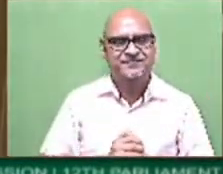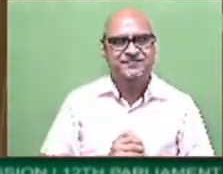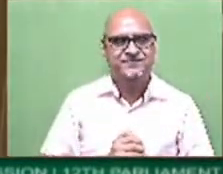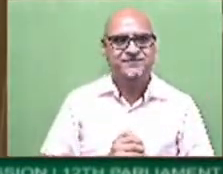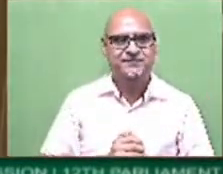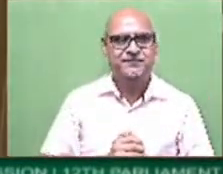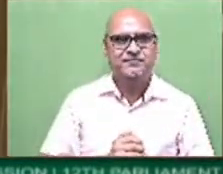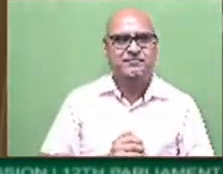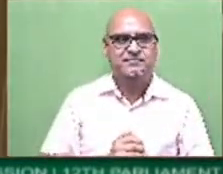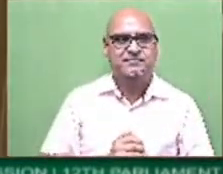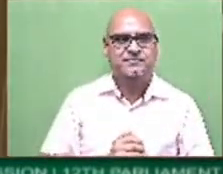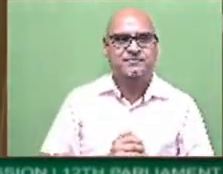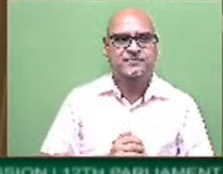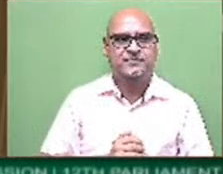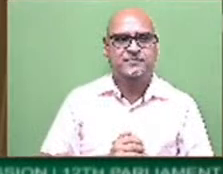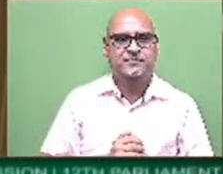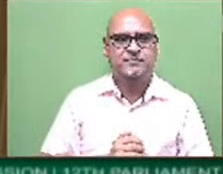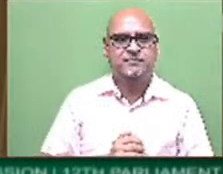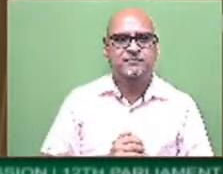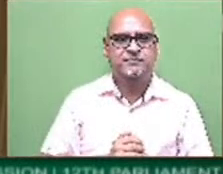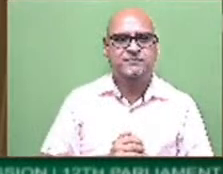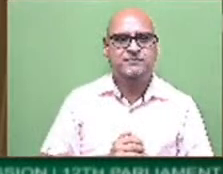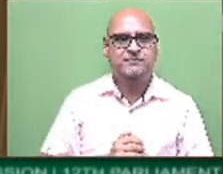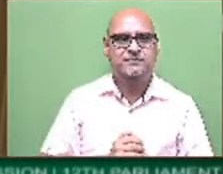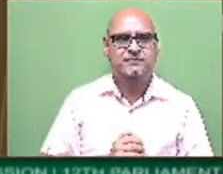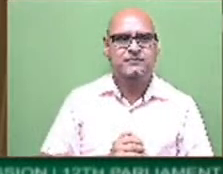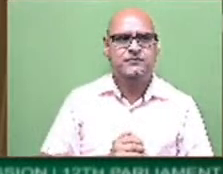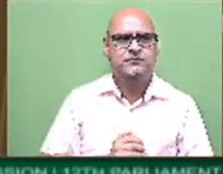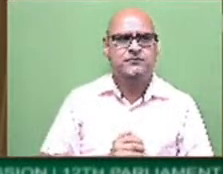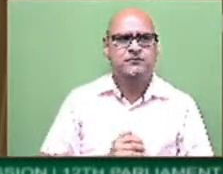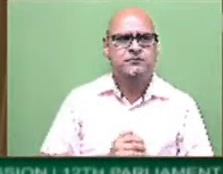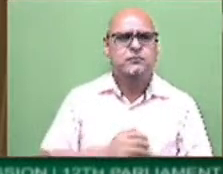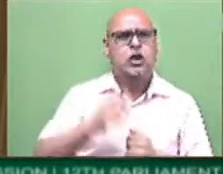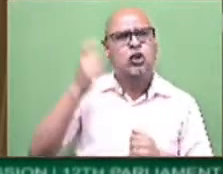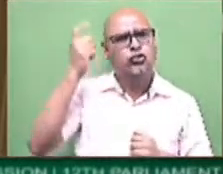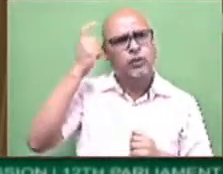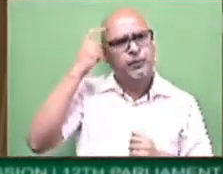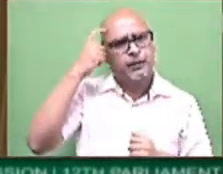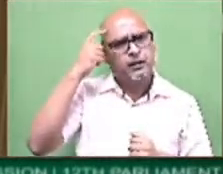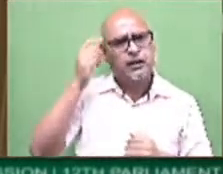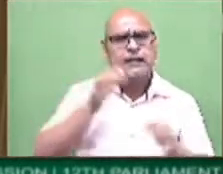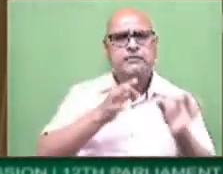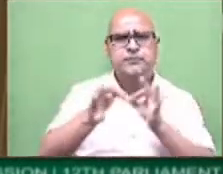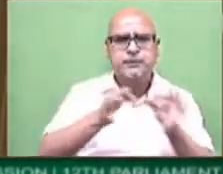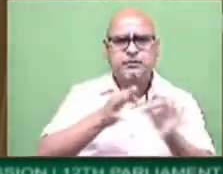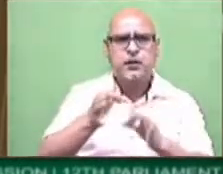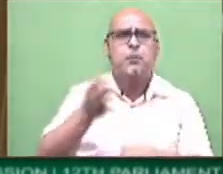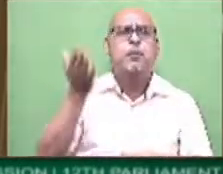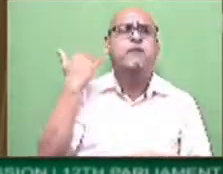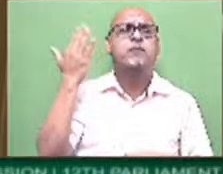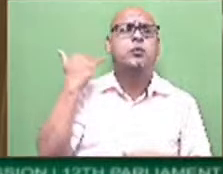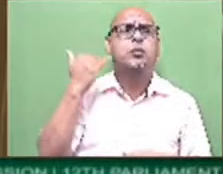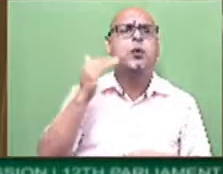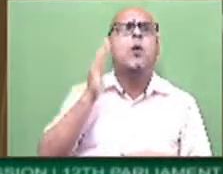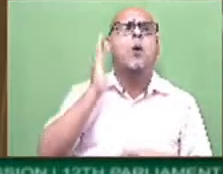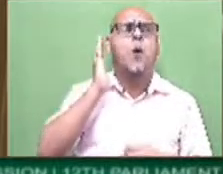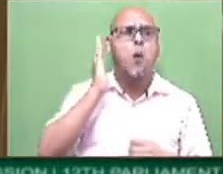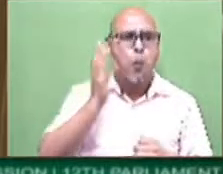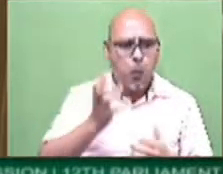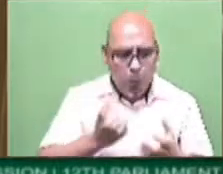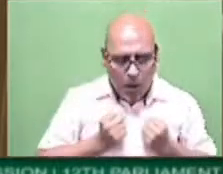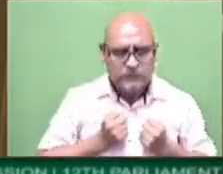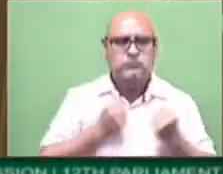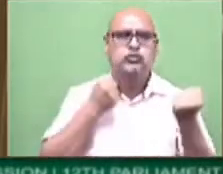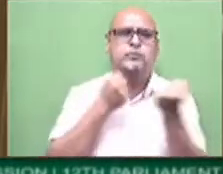As we would have mentioned on our side, we have no difficulty in supporting the idea of mandatory